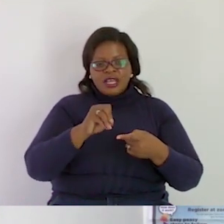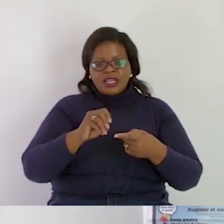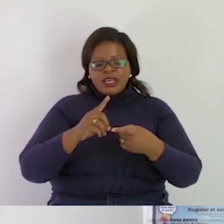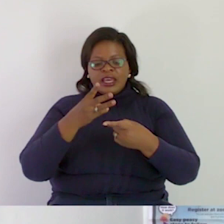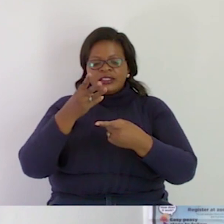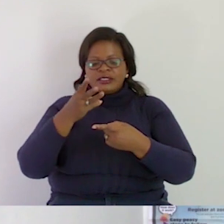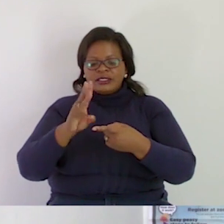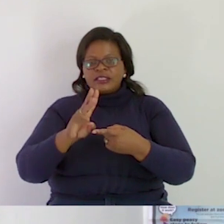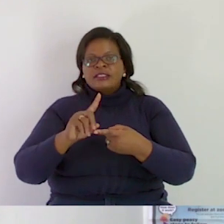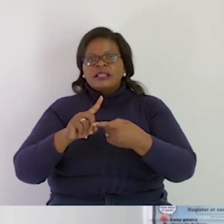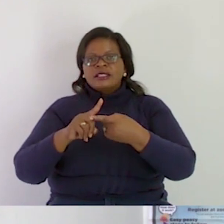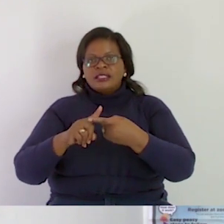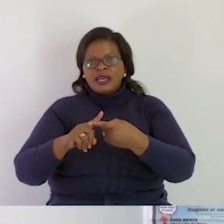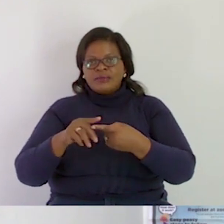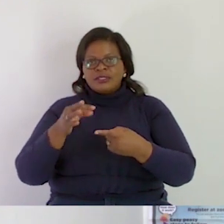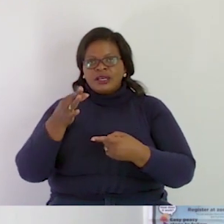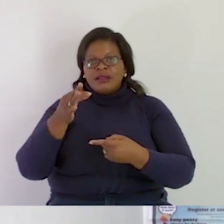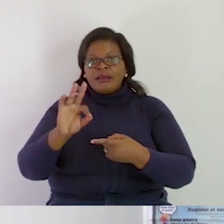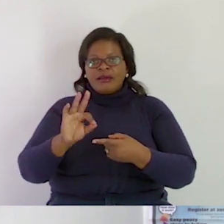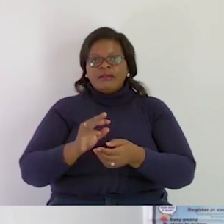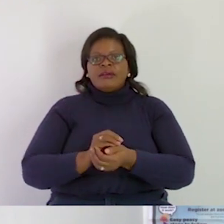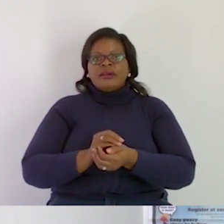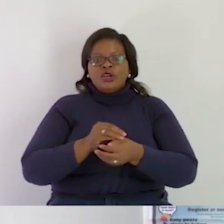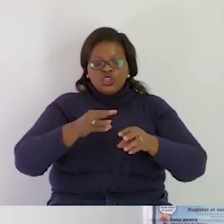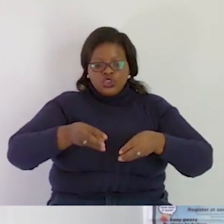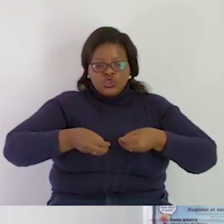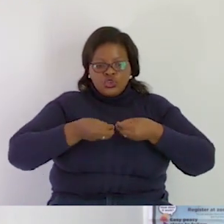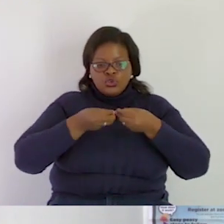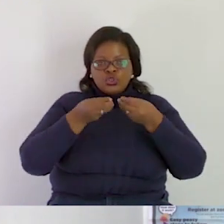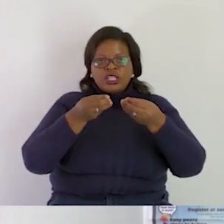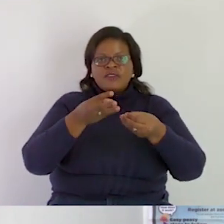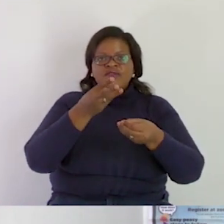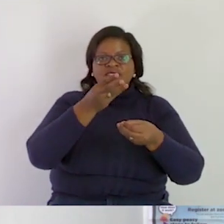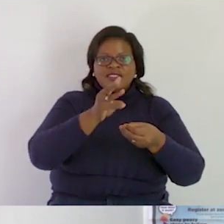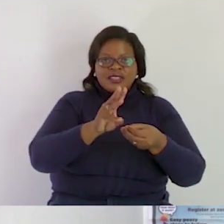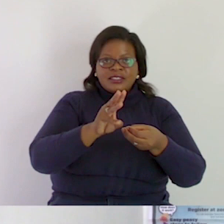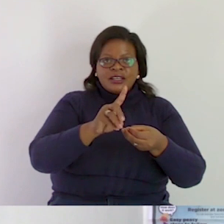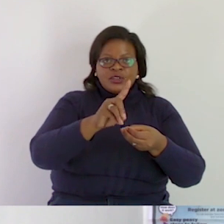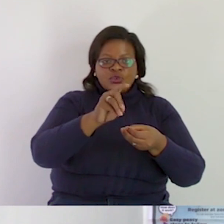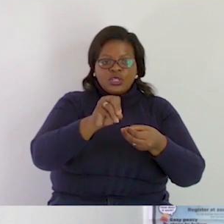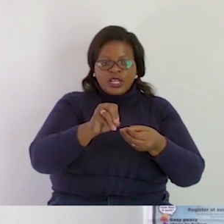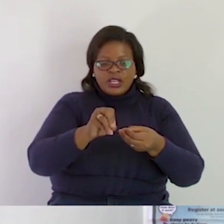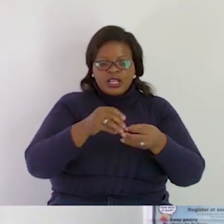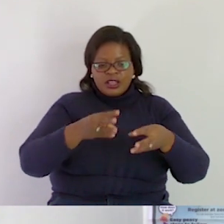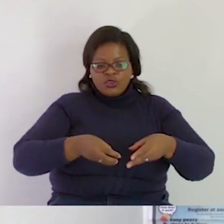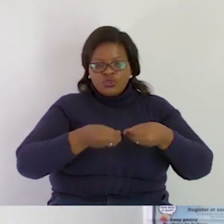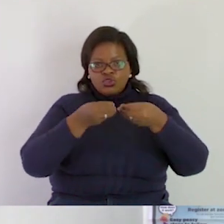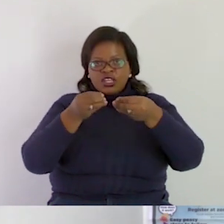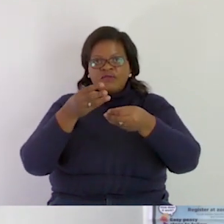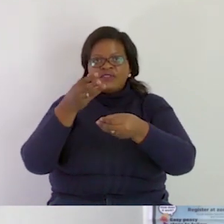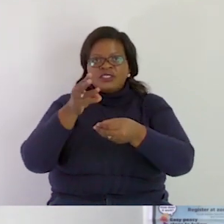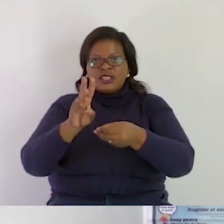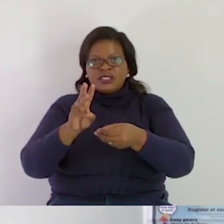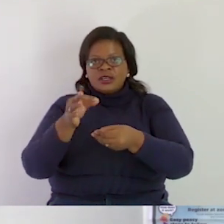giving 6 to 10, and you are also giving 6 to 9. So